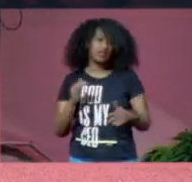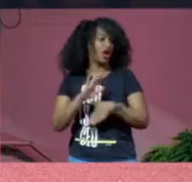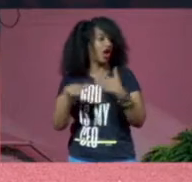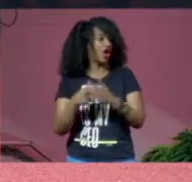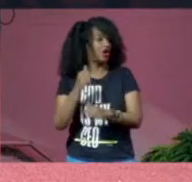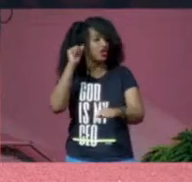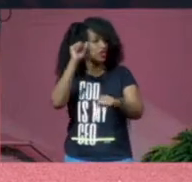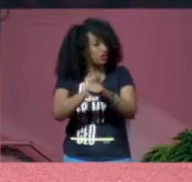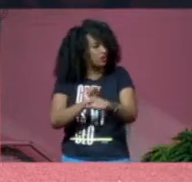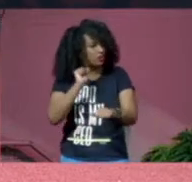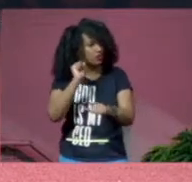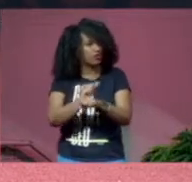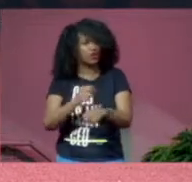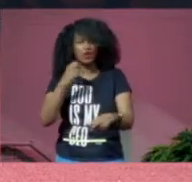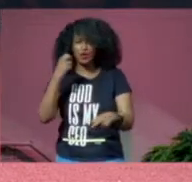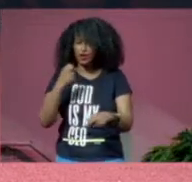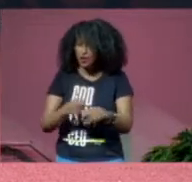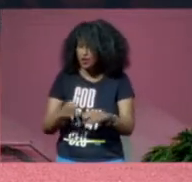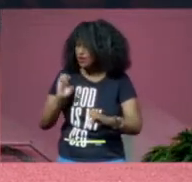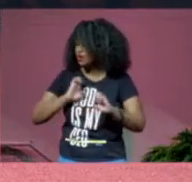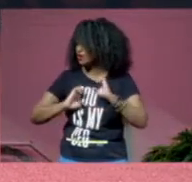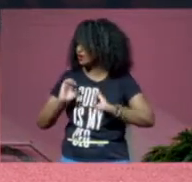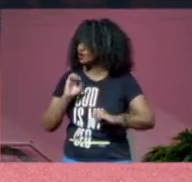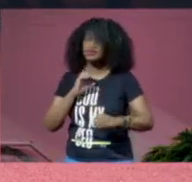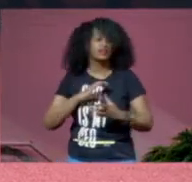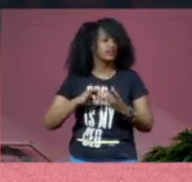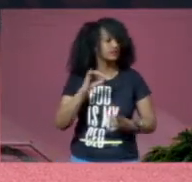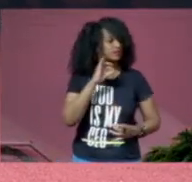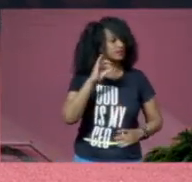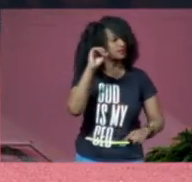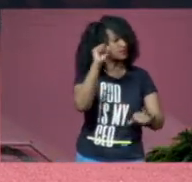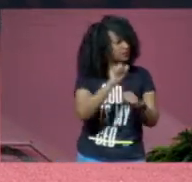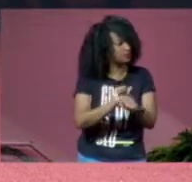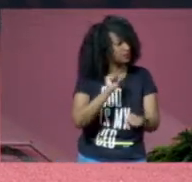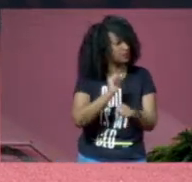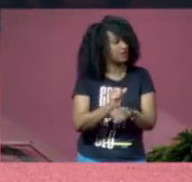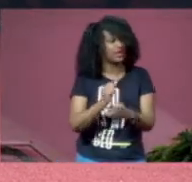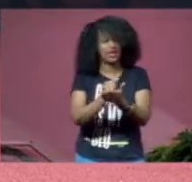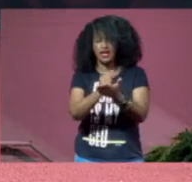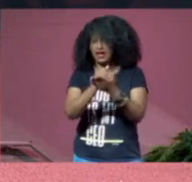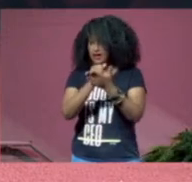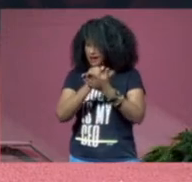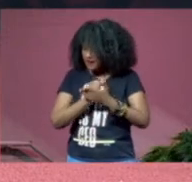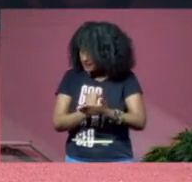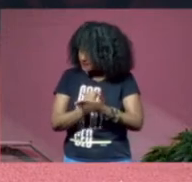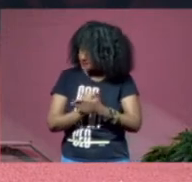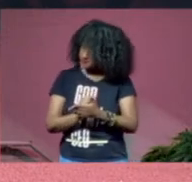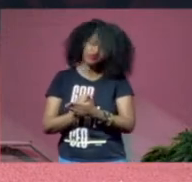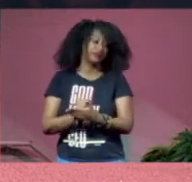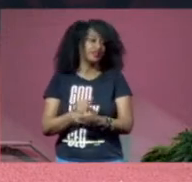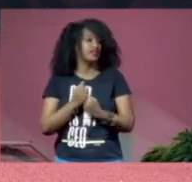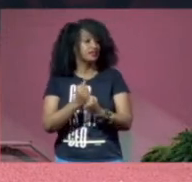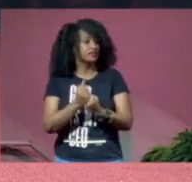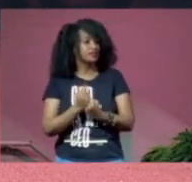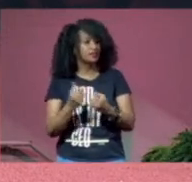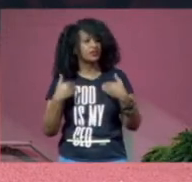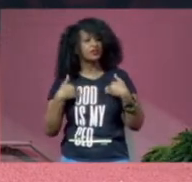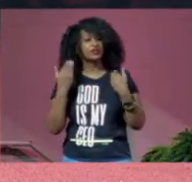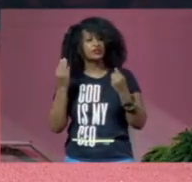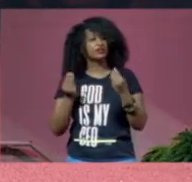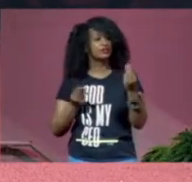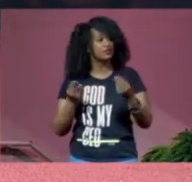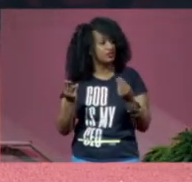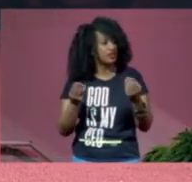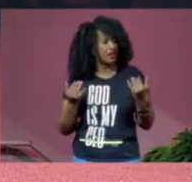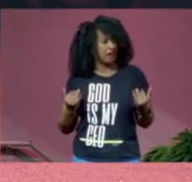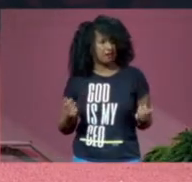labor, their hard emotional and spiritual labor, as they helped us to craft our calendar for 2021. And as they, amen, they are going off